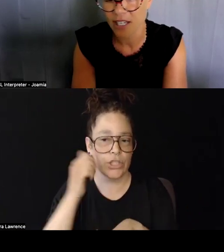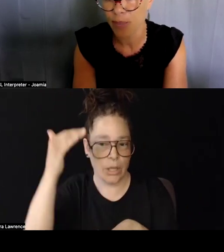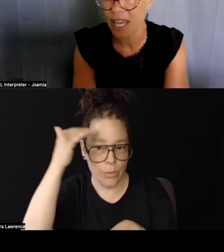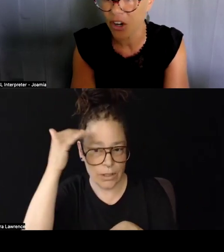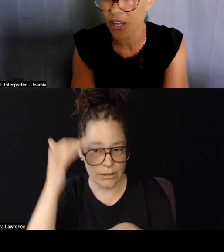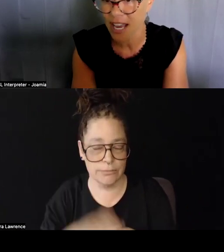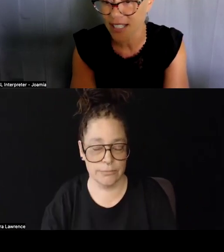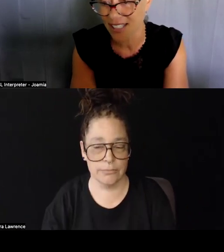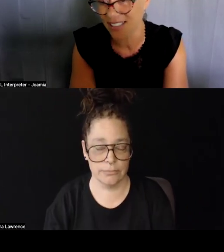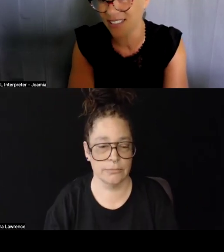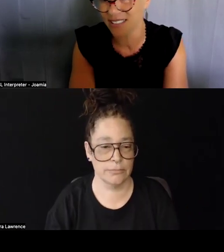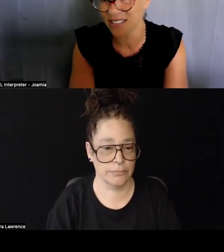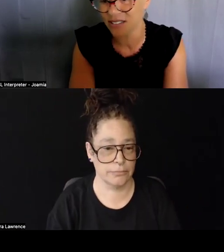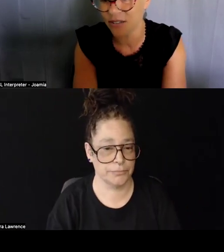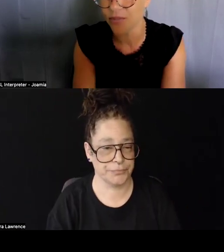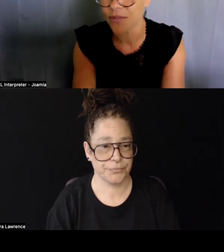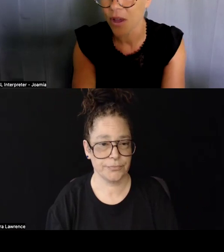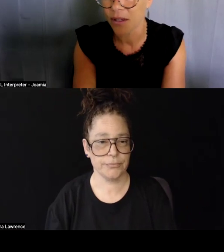They need to be interconnected,